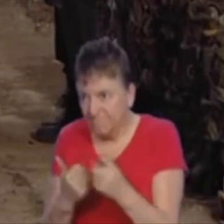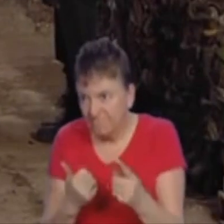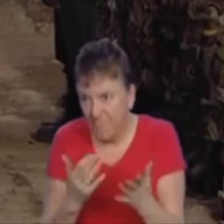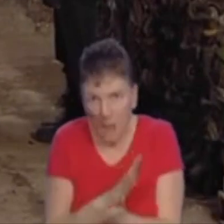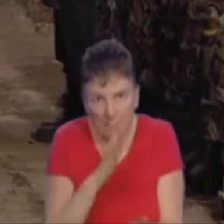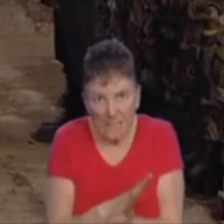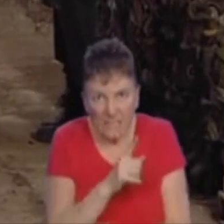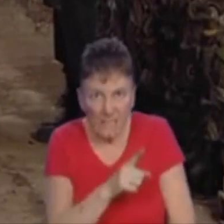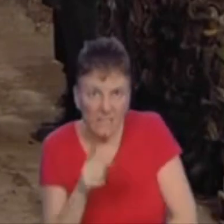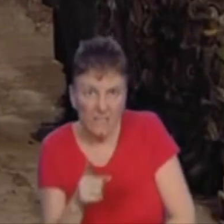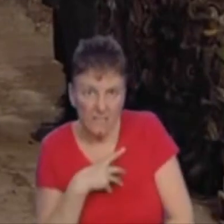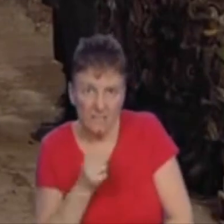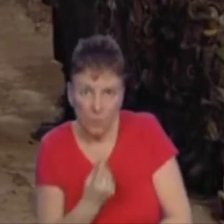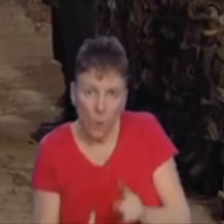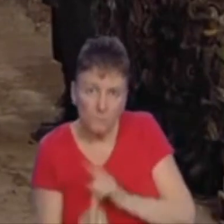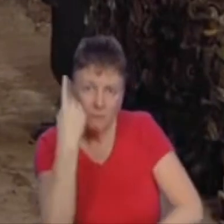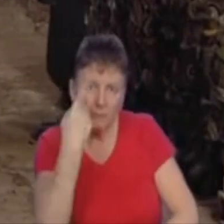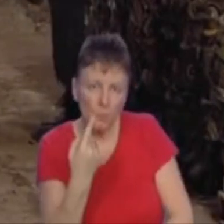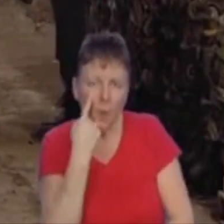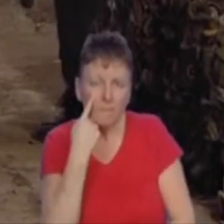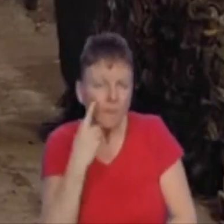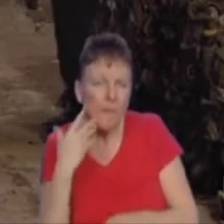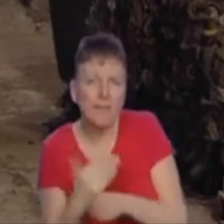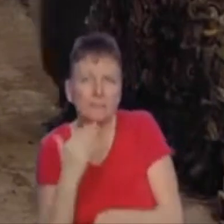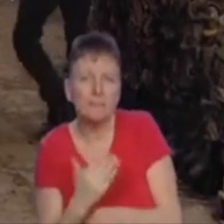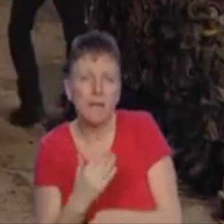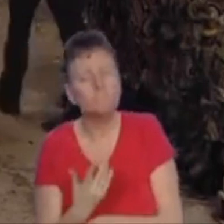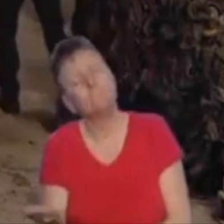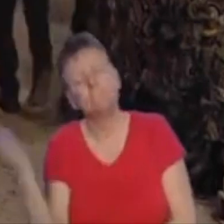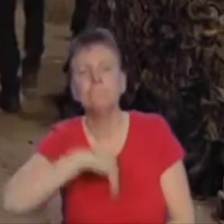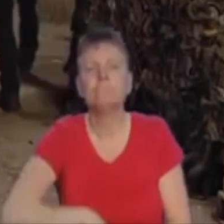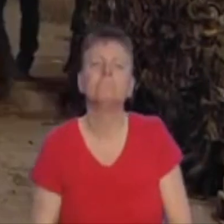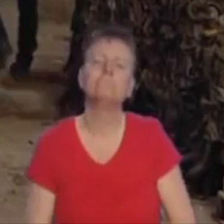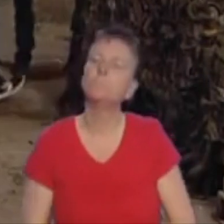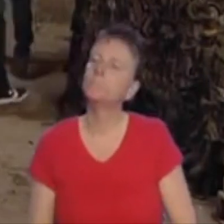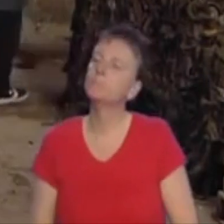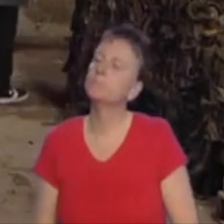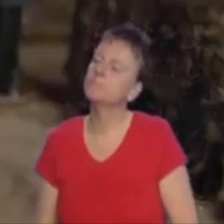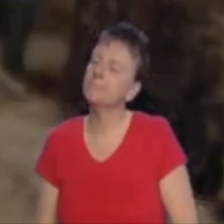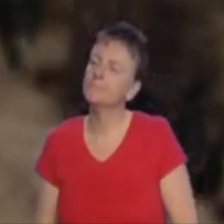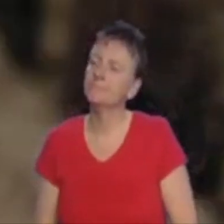Okay, if you're happy, I'll take you upstairs and you can have a go at the exercise. This way, please.